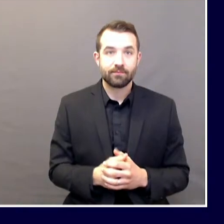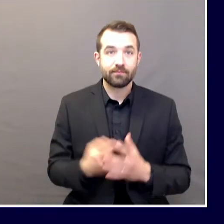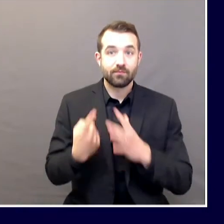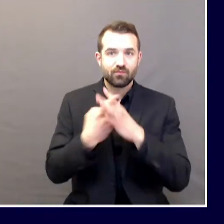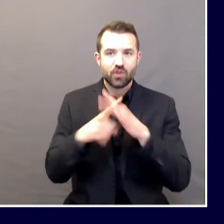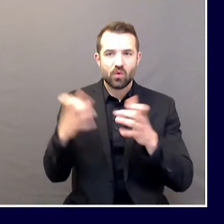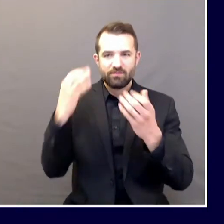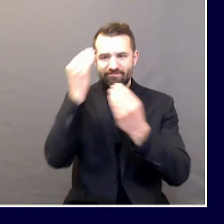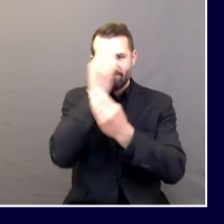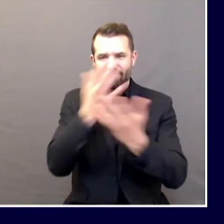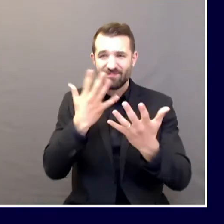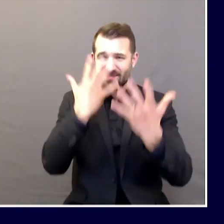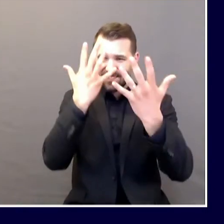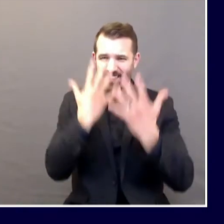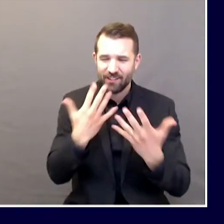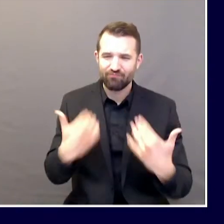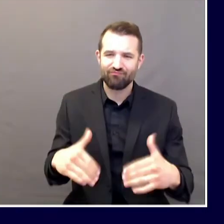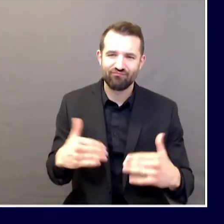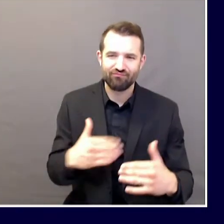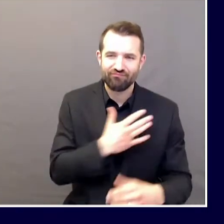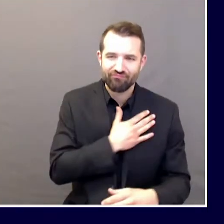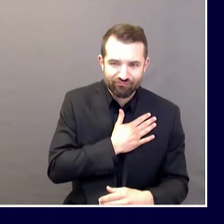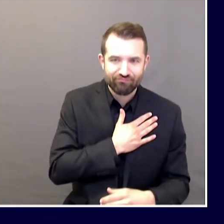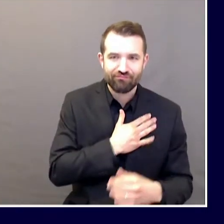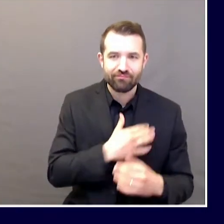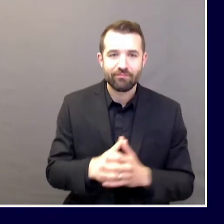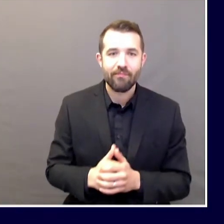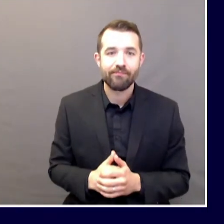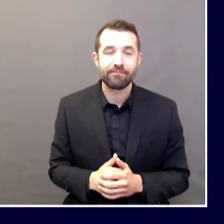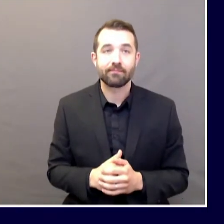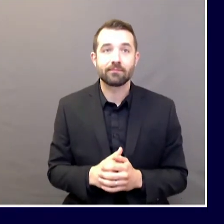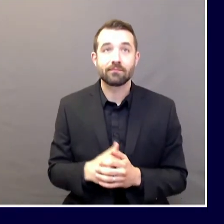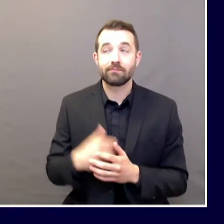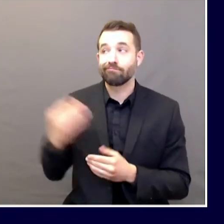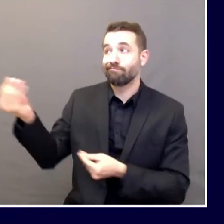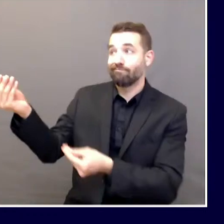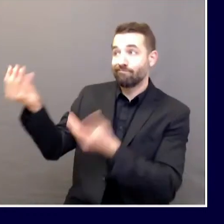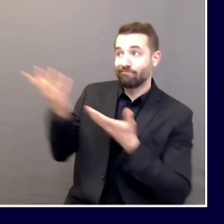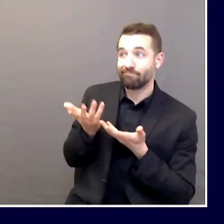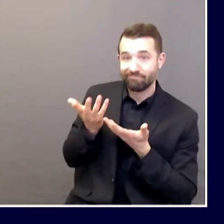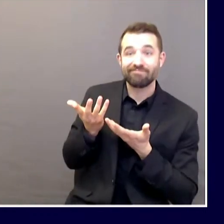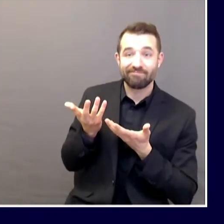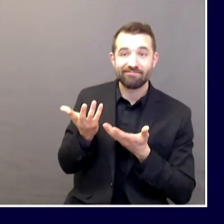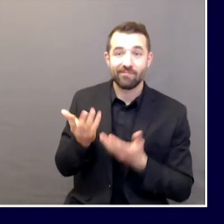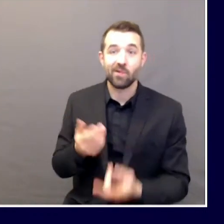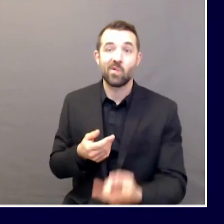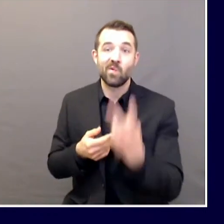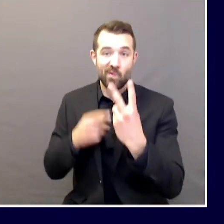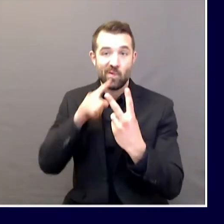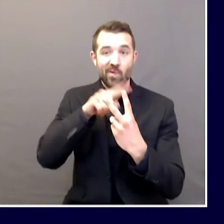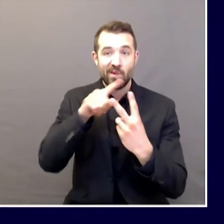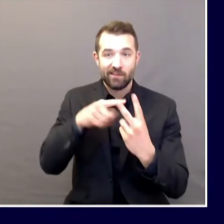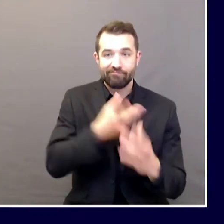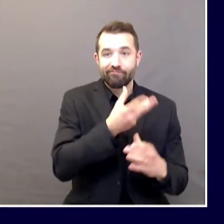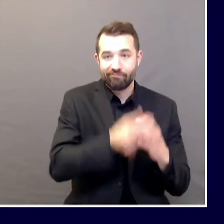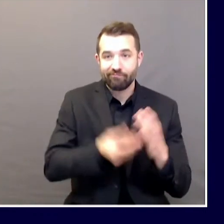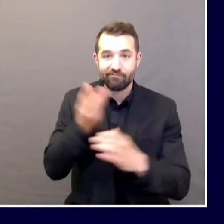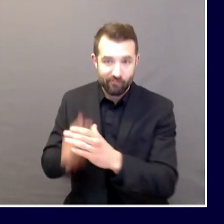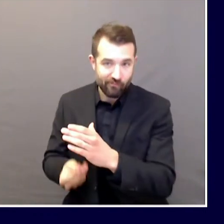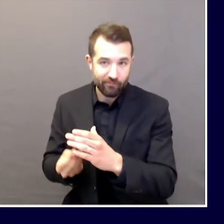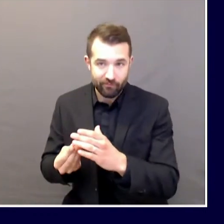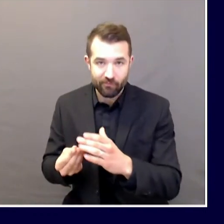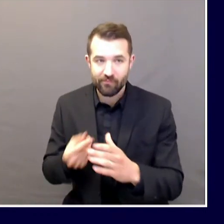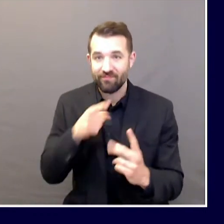a sad note. Maine CDC has received reports of 2 additional individuals who have passed away